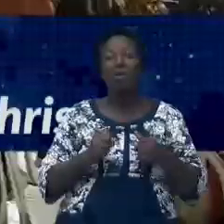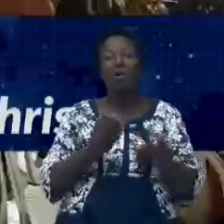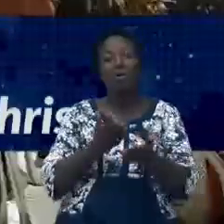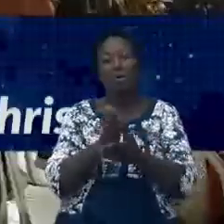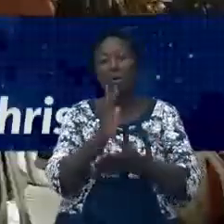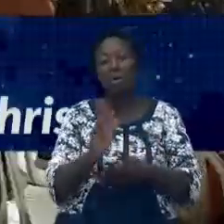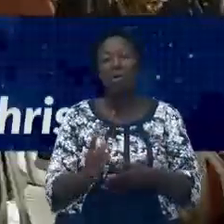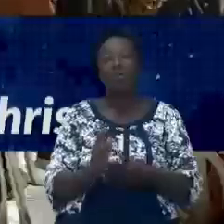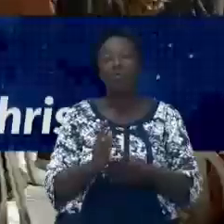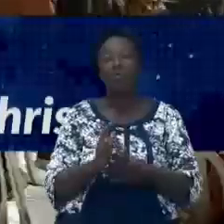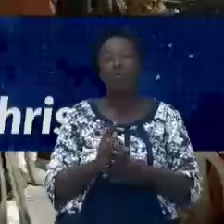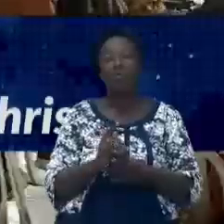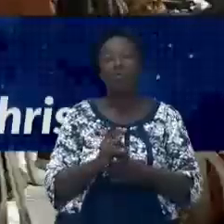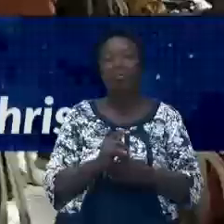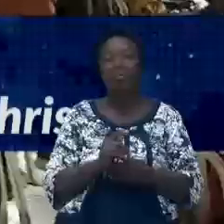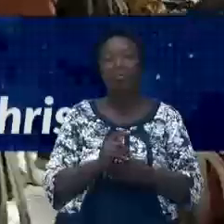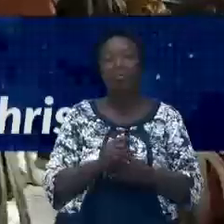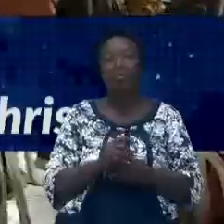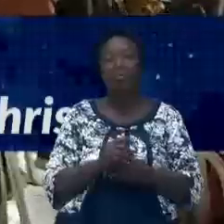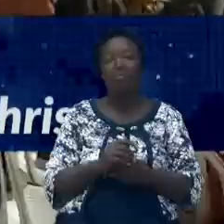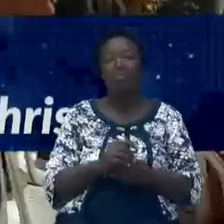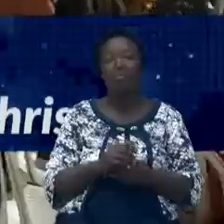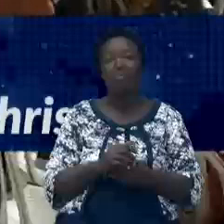to finish the work before you go back to your seat.